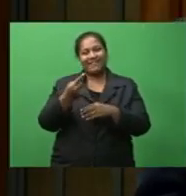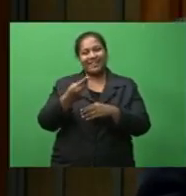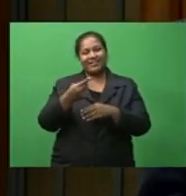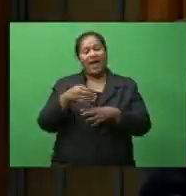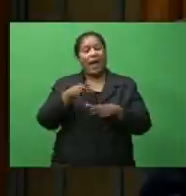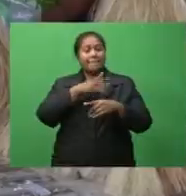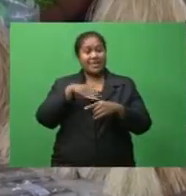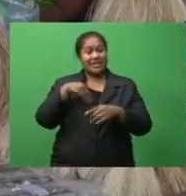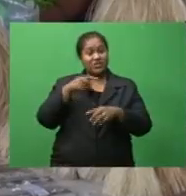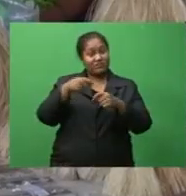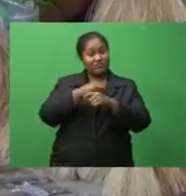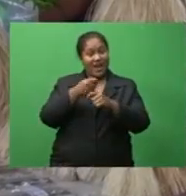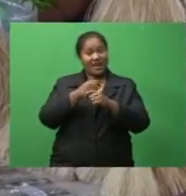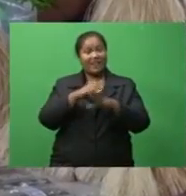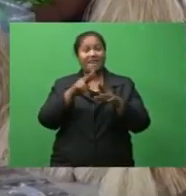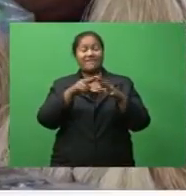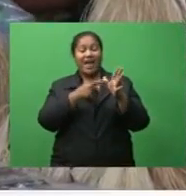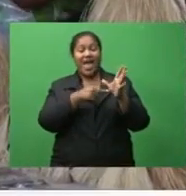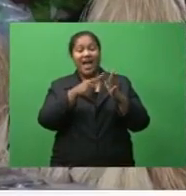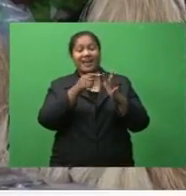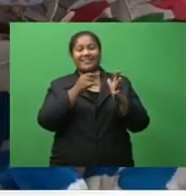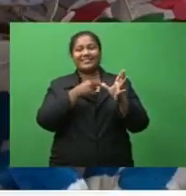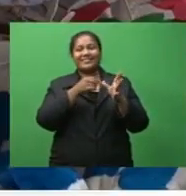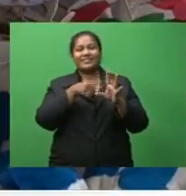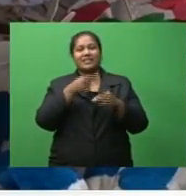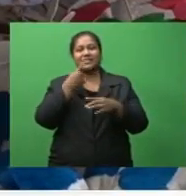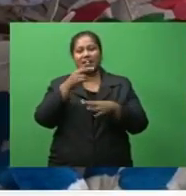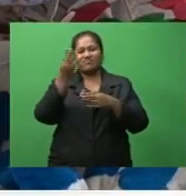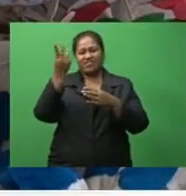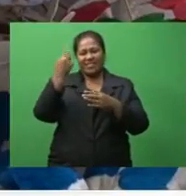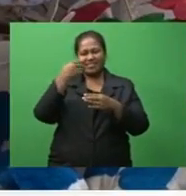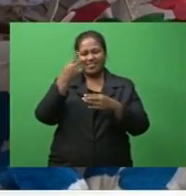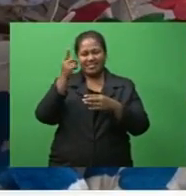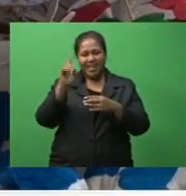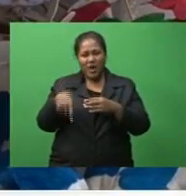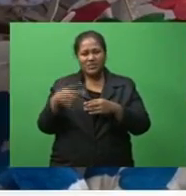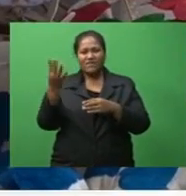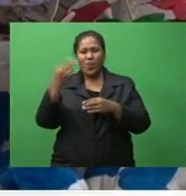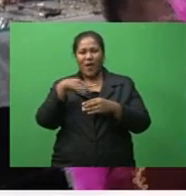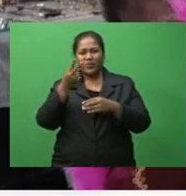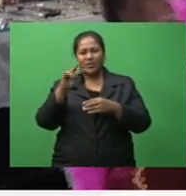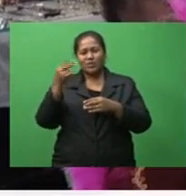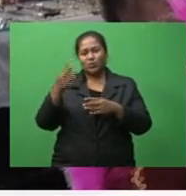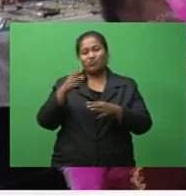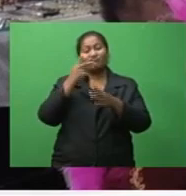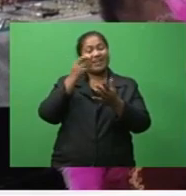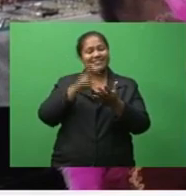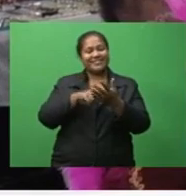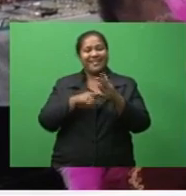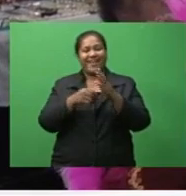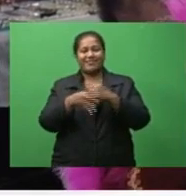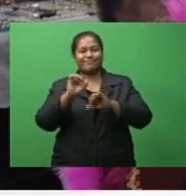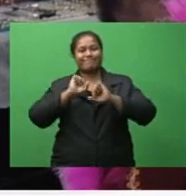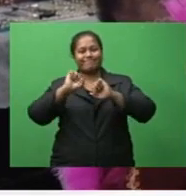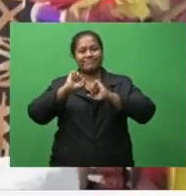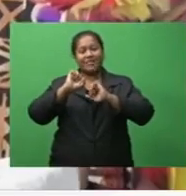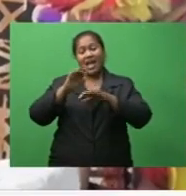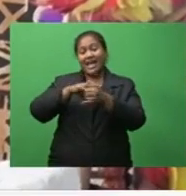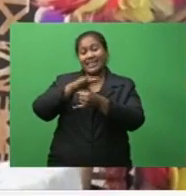Trade Fairs Koya says 3,482 products are registered with the campaign, and the latest is Fijian